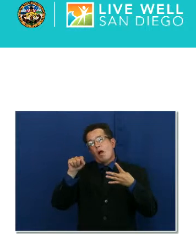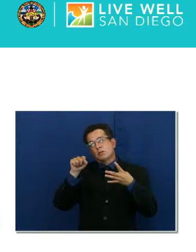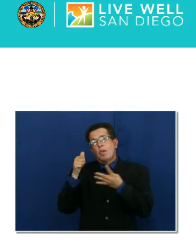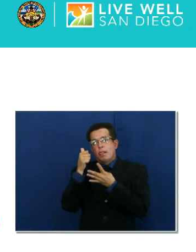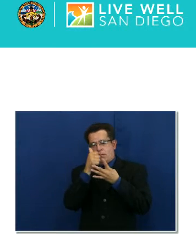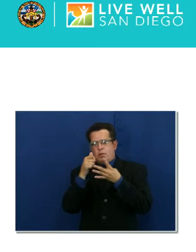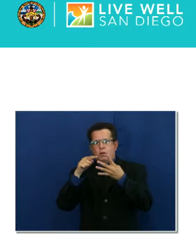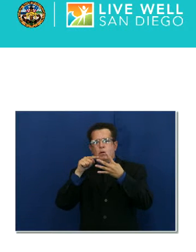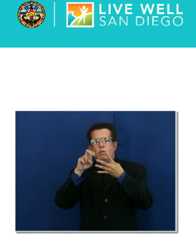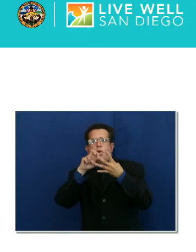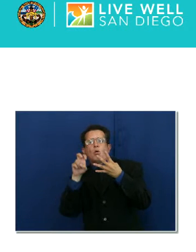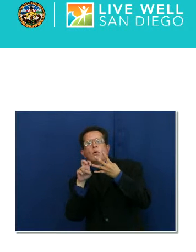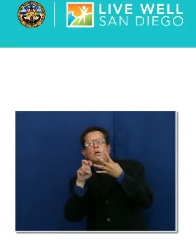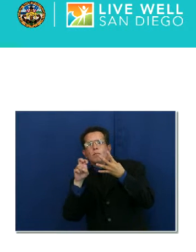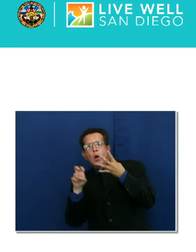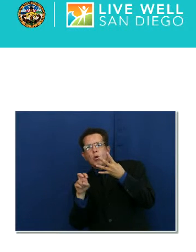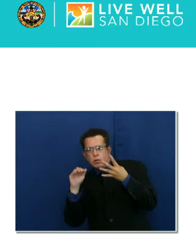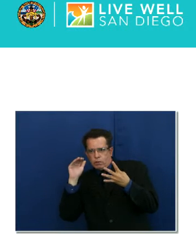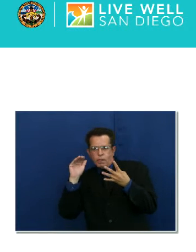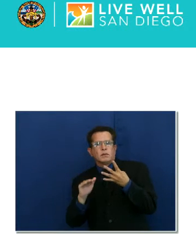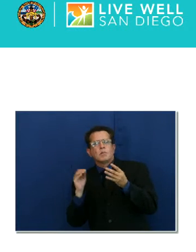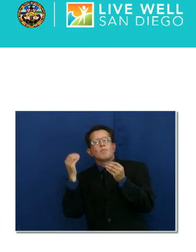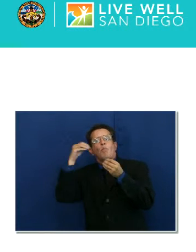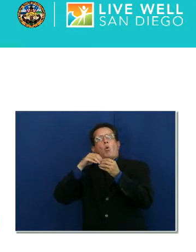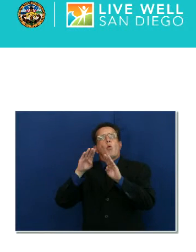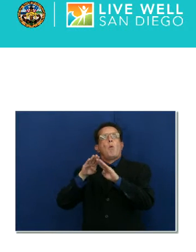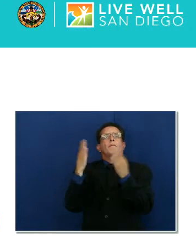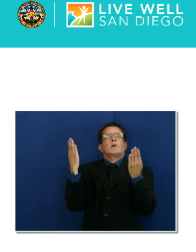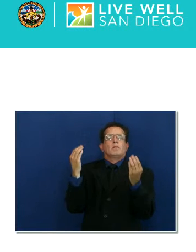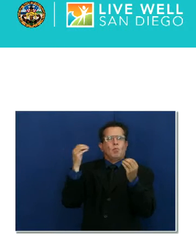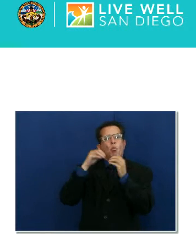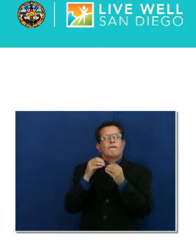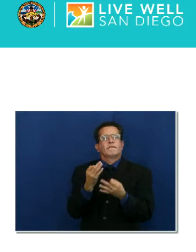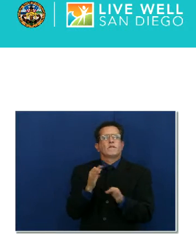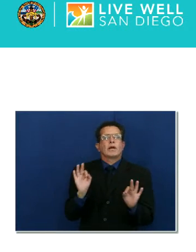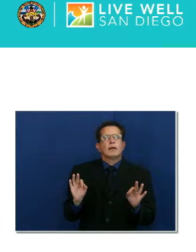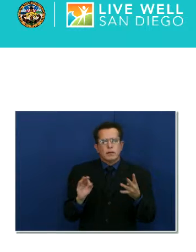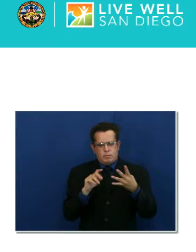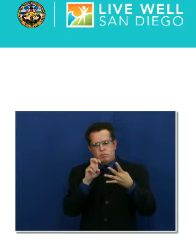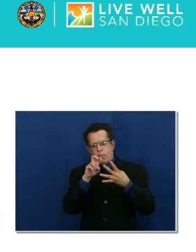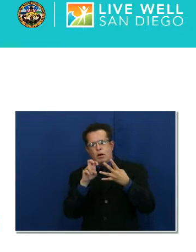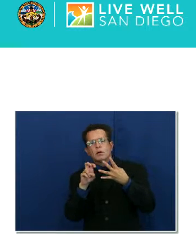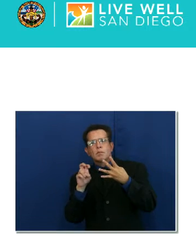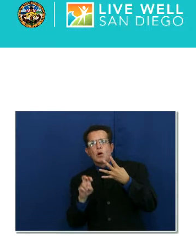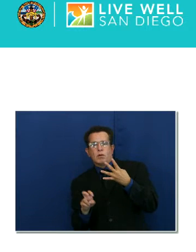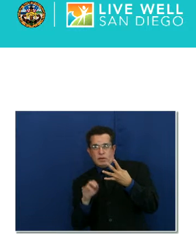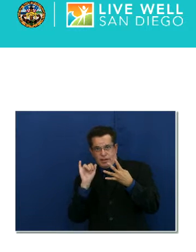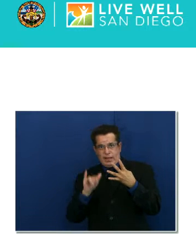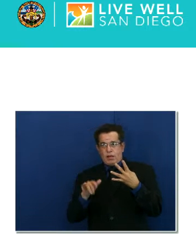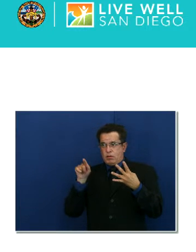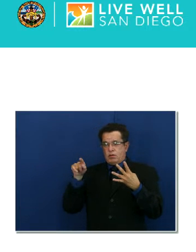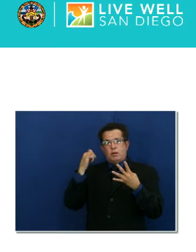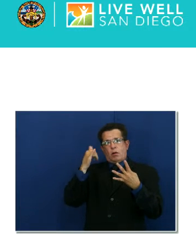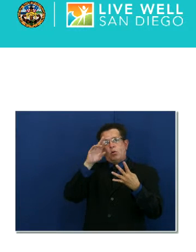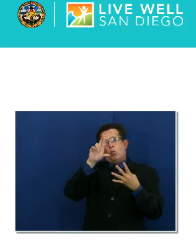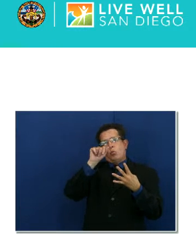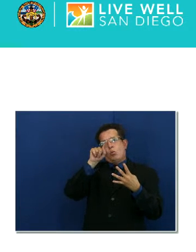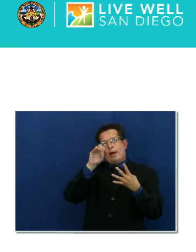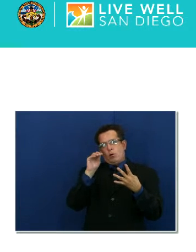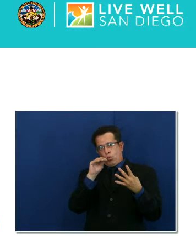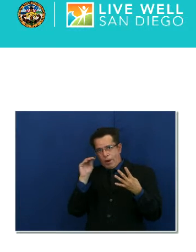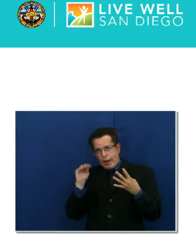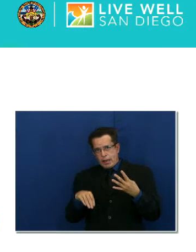to the orange or yellow tier. At this point, with our overall case rates and